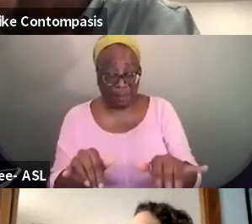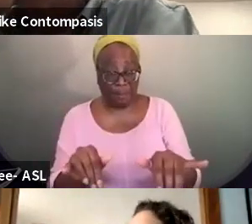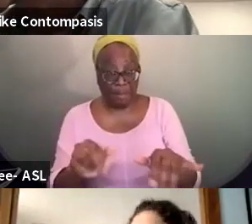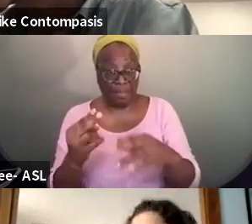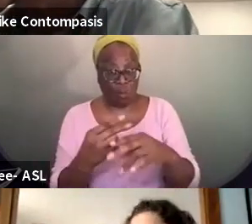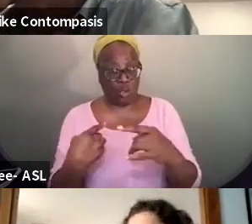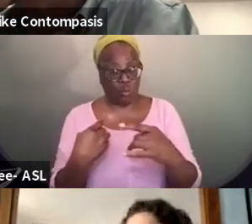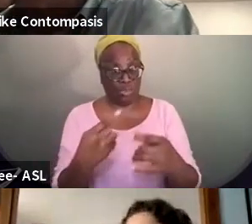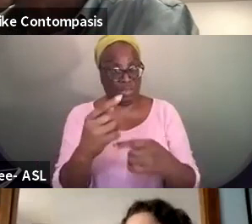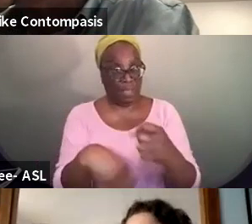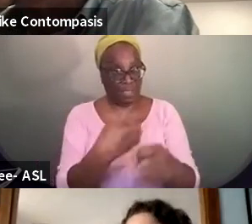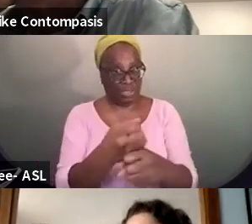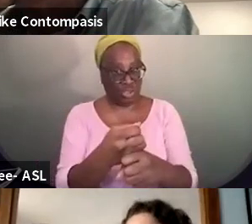interim